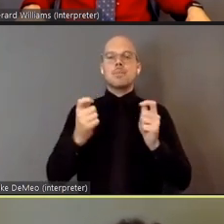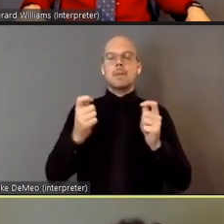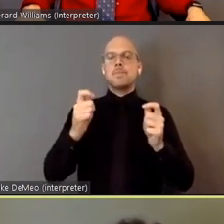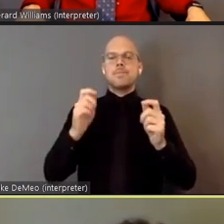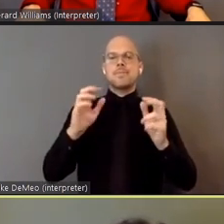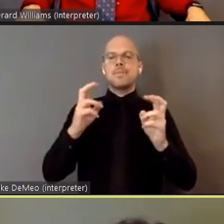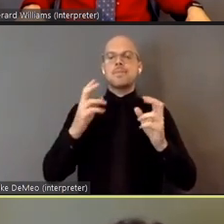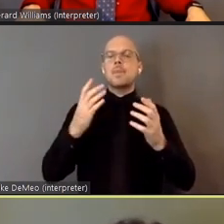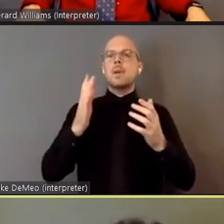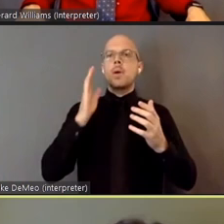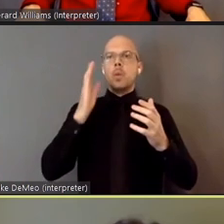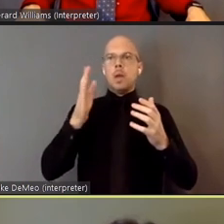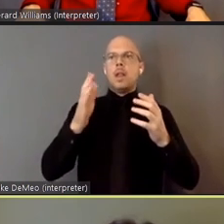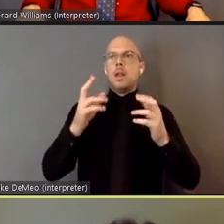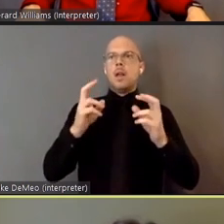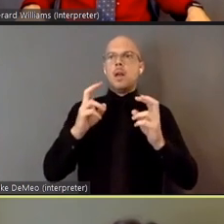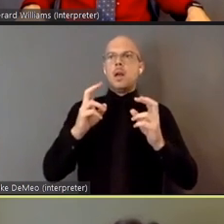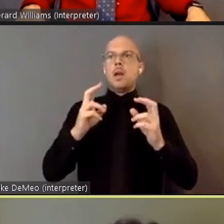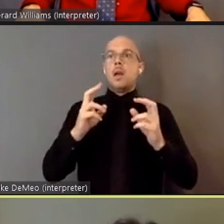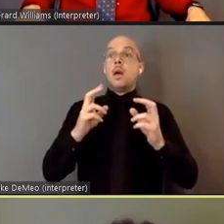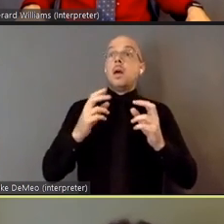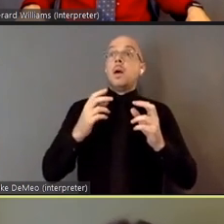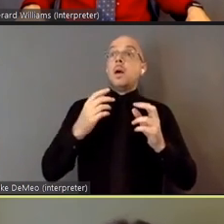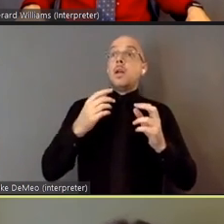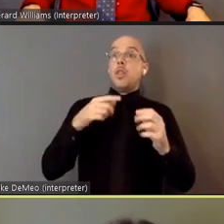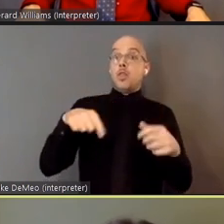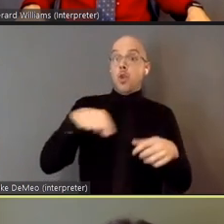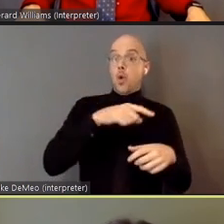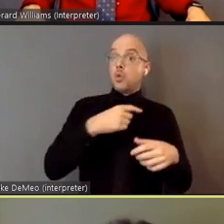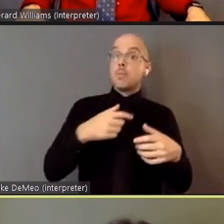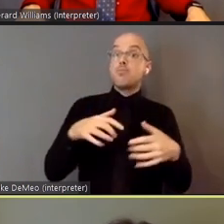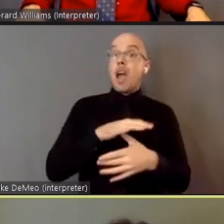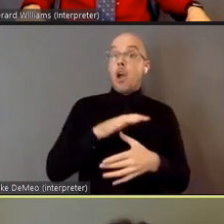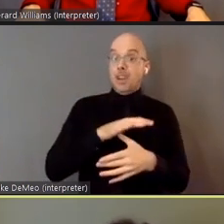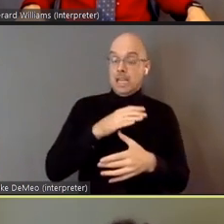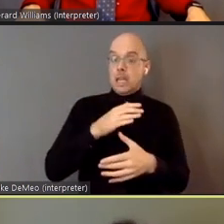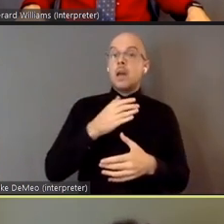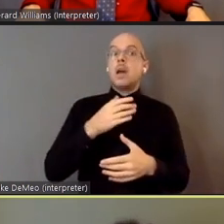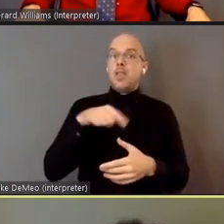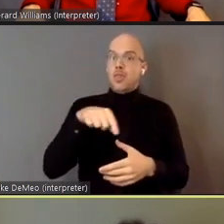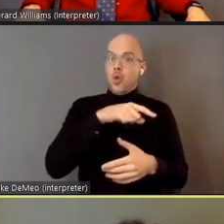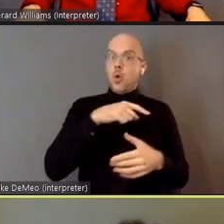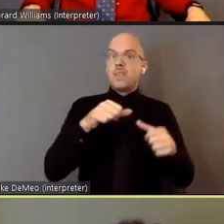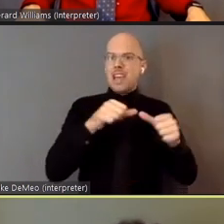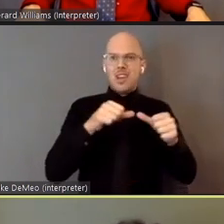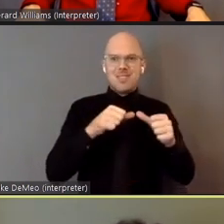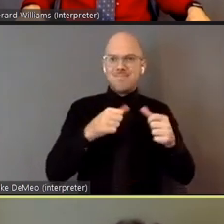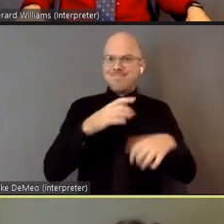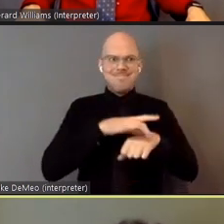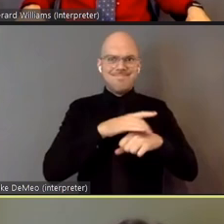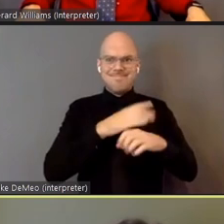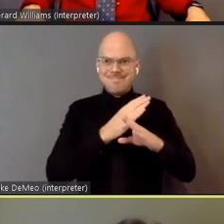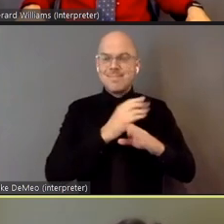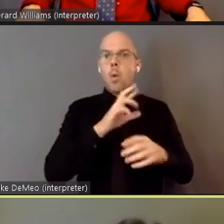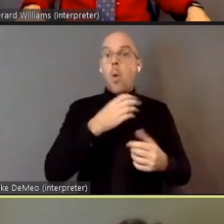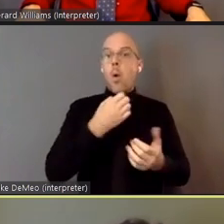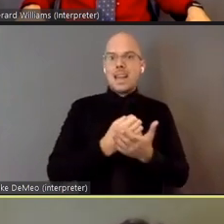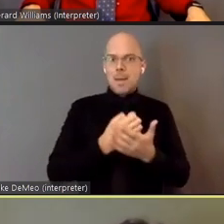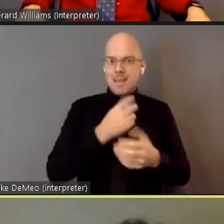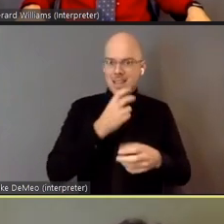preference either very difficult terrain or particularly economically difficult to serve rural